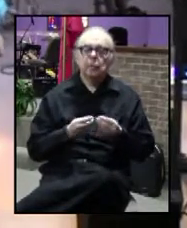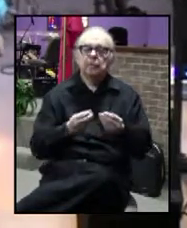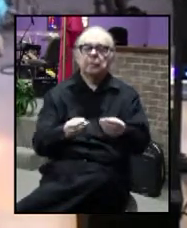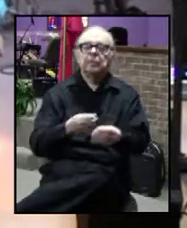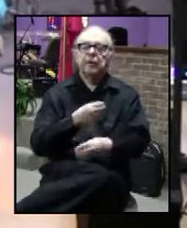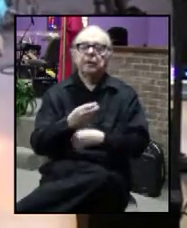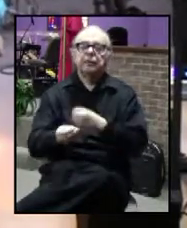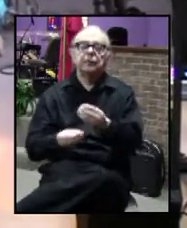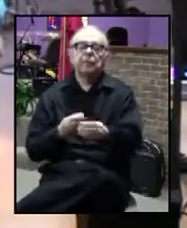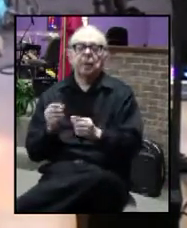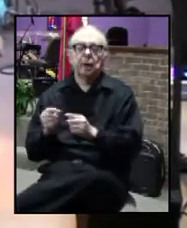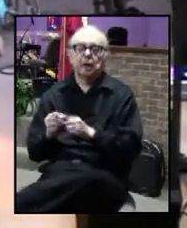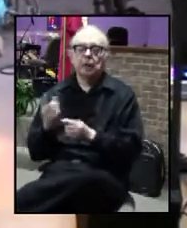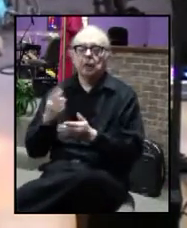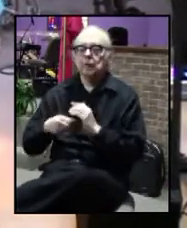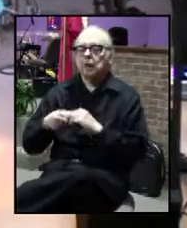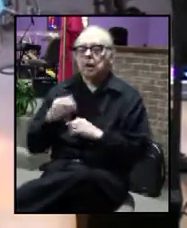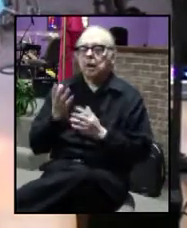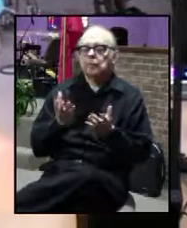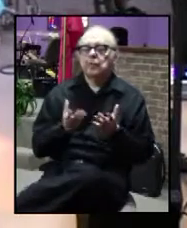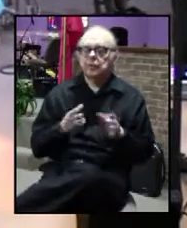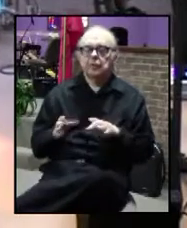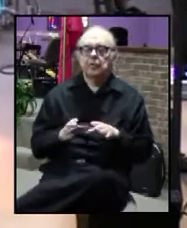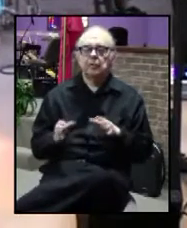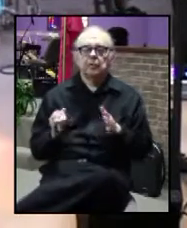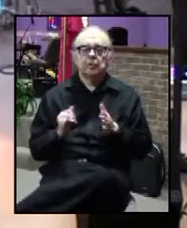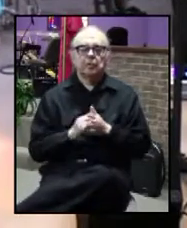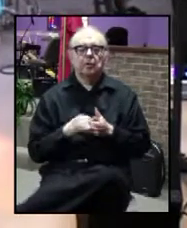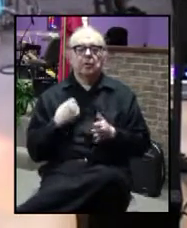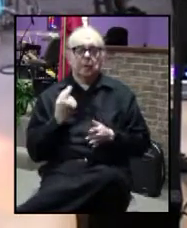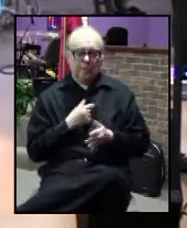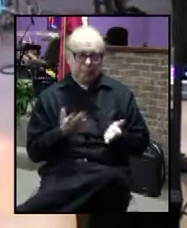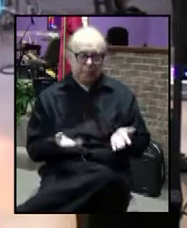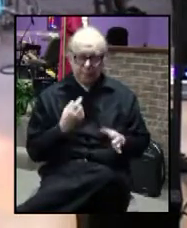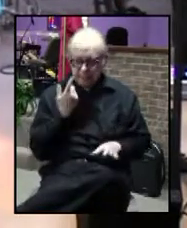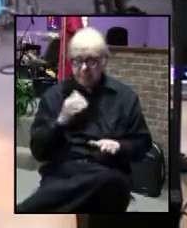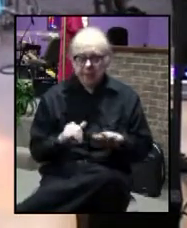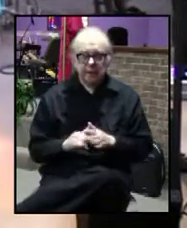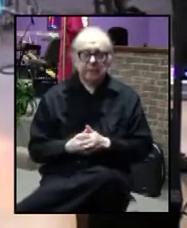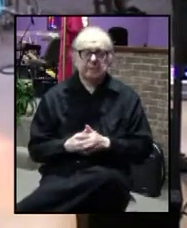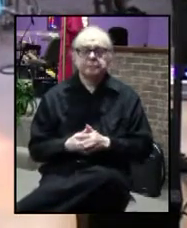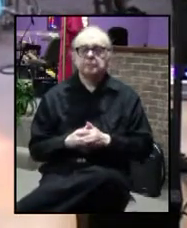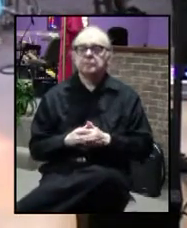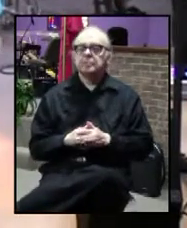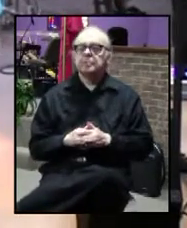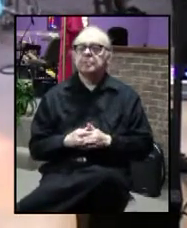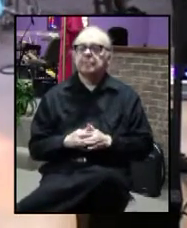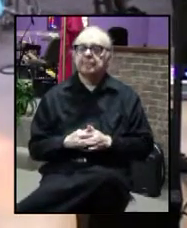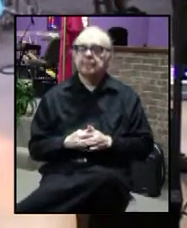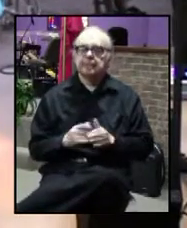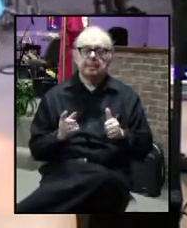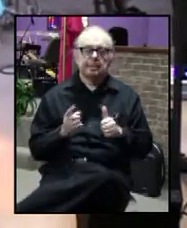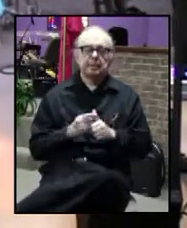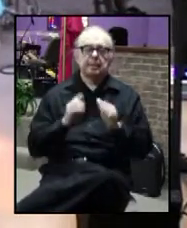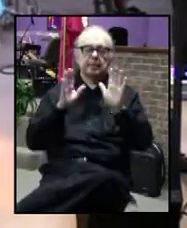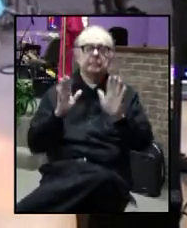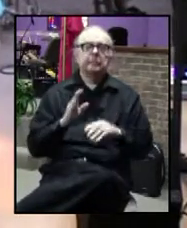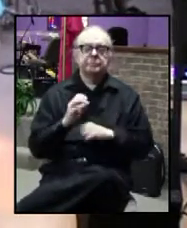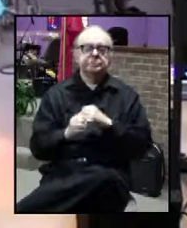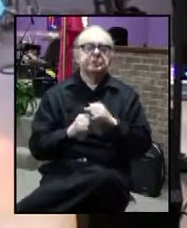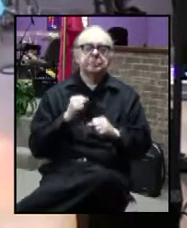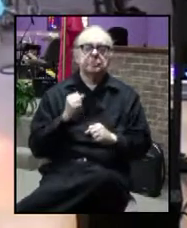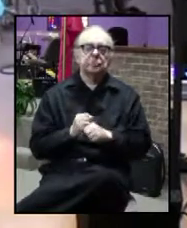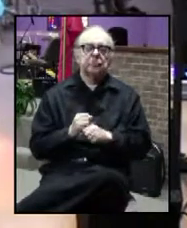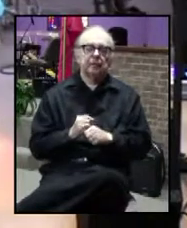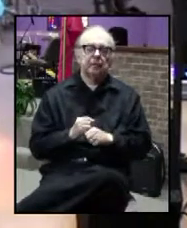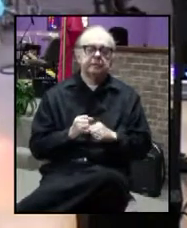do. And that is what we're here for. And so, this is the first Sunday of the year, ladies and gentlemen,